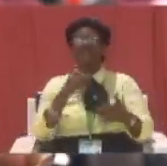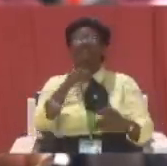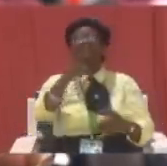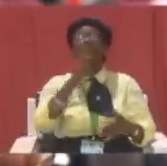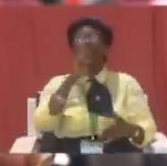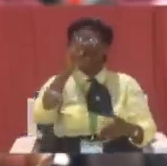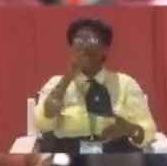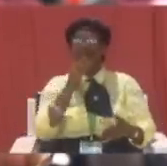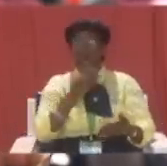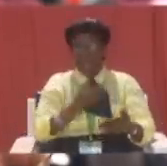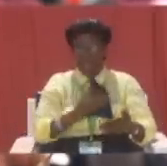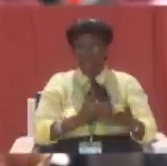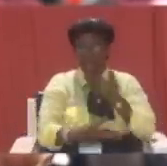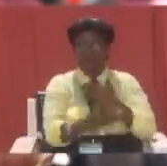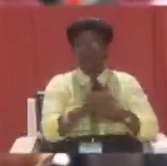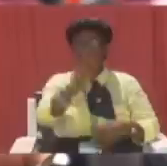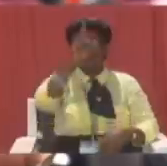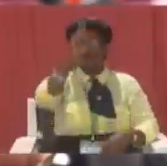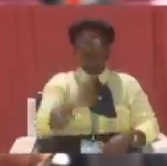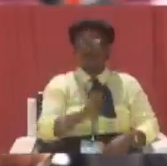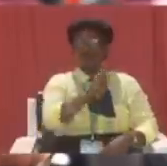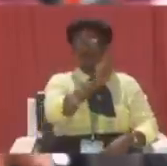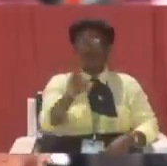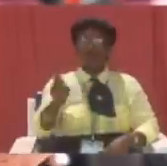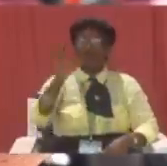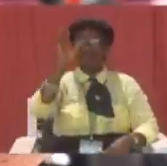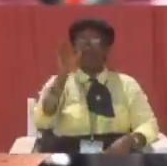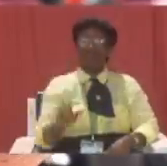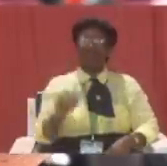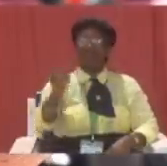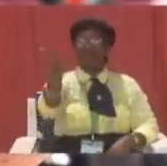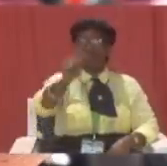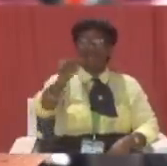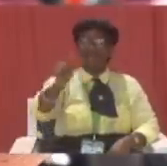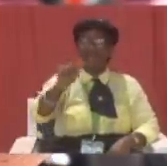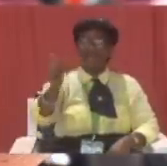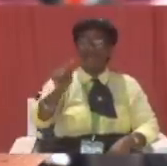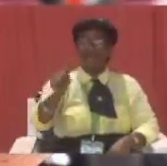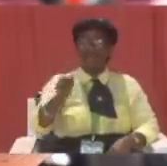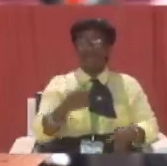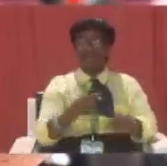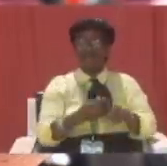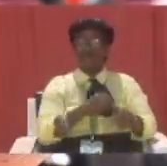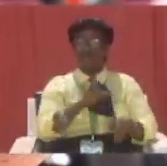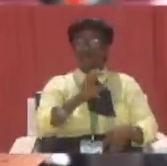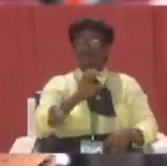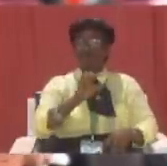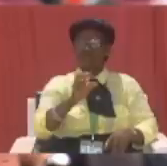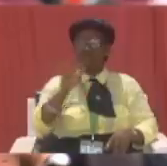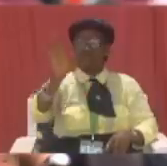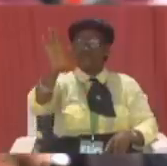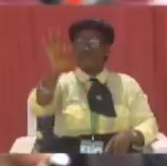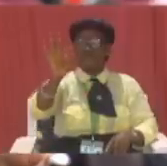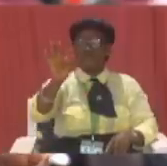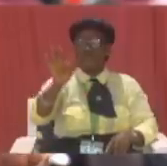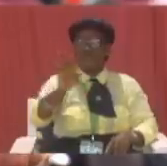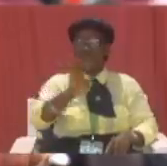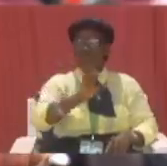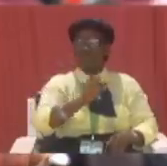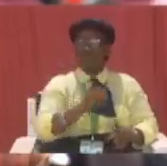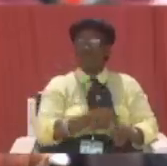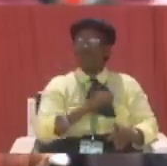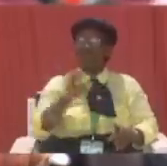Romans chapter 9 from verse 10 to 13. Romans 9, 10 to